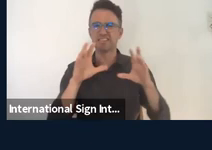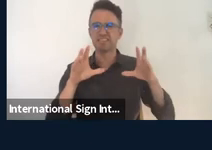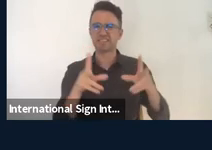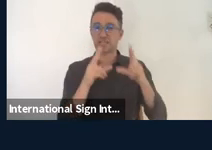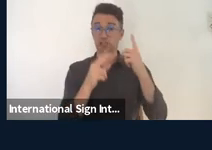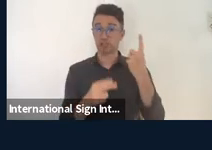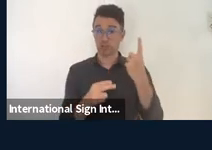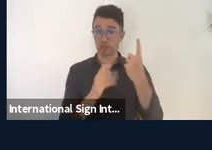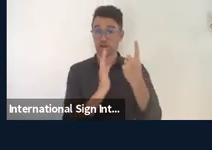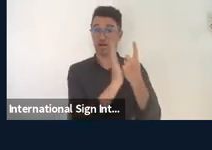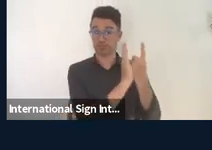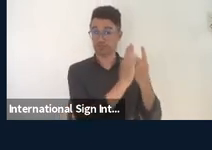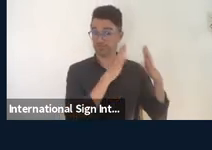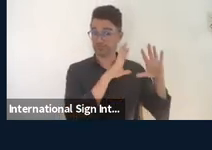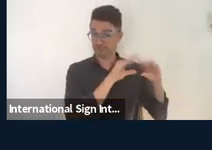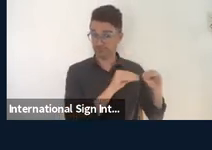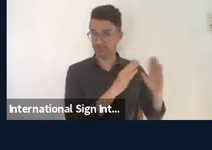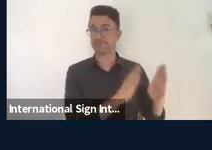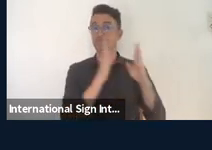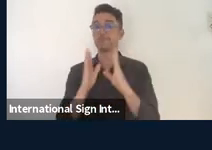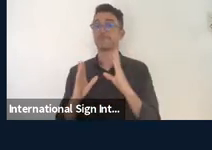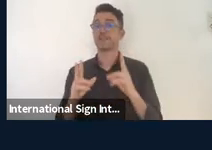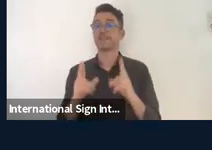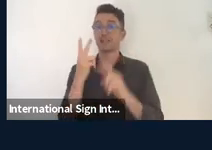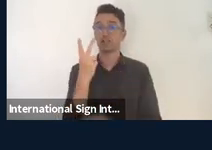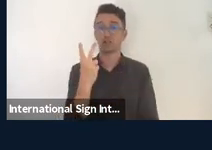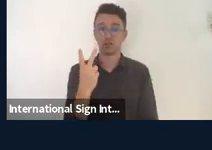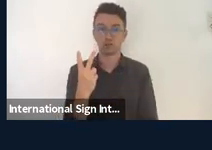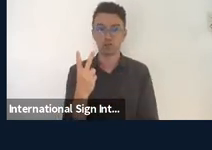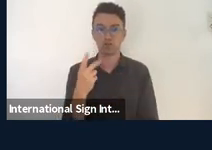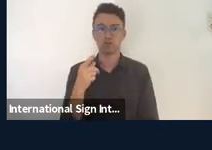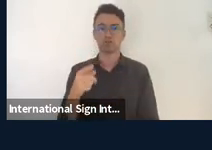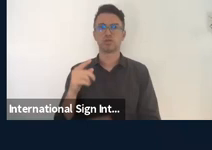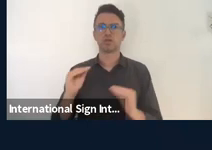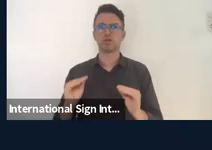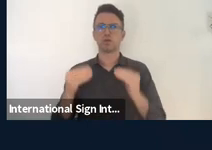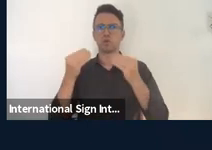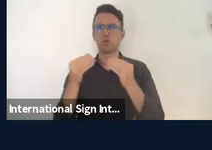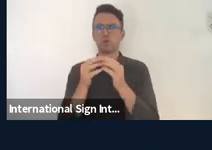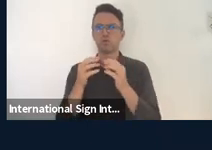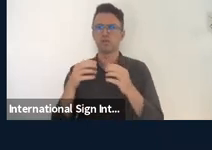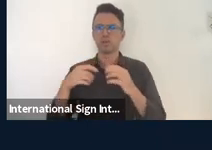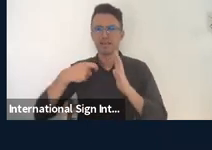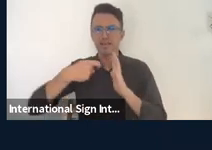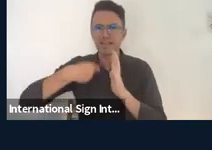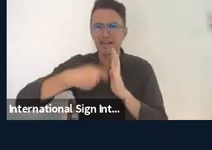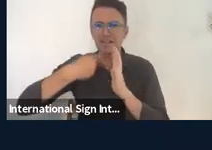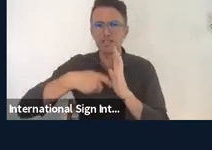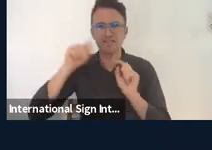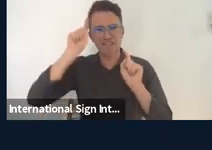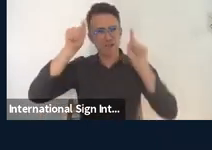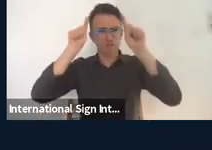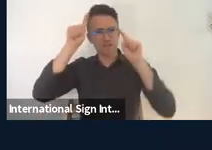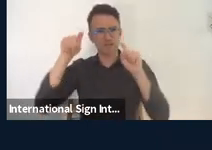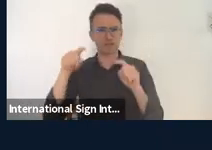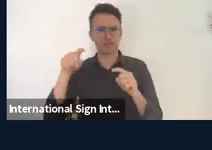an impressive array of seven speakers with a very important representative in terms of geography